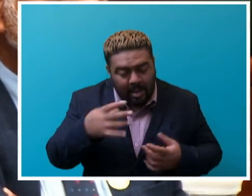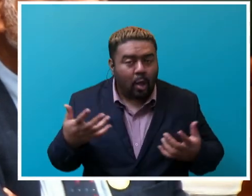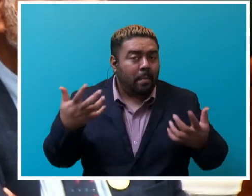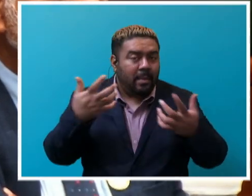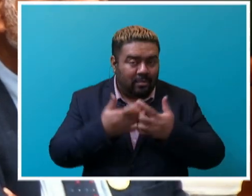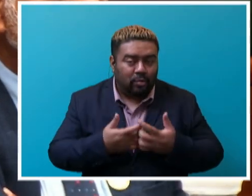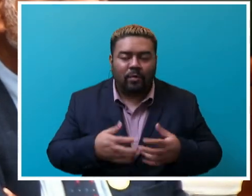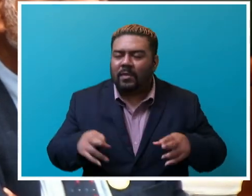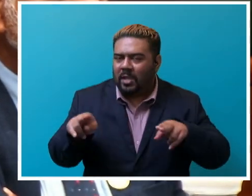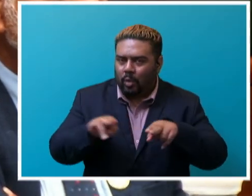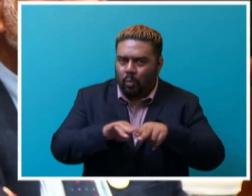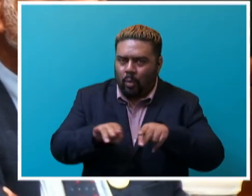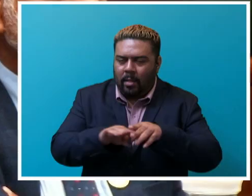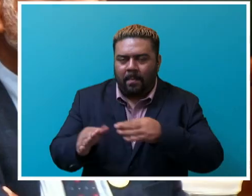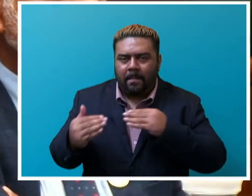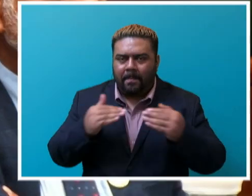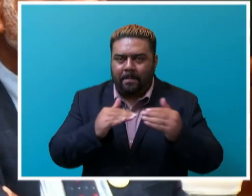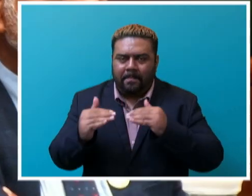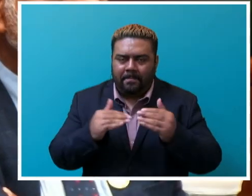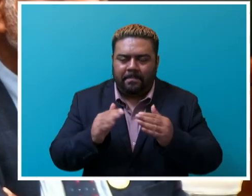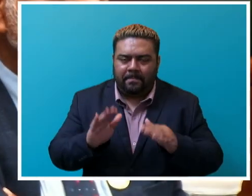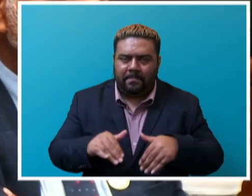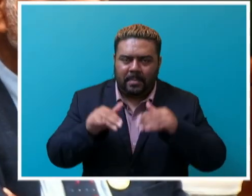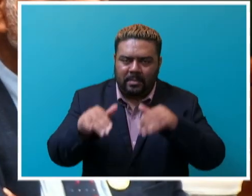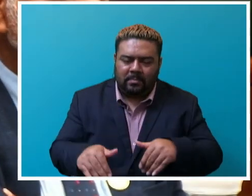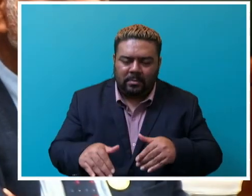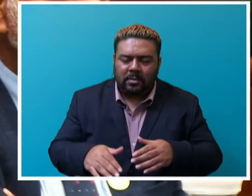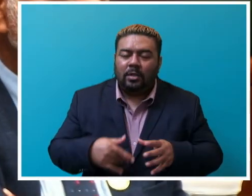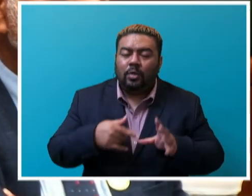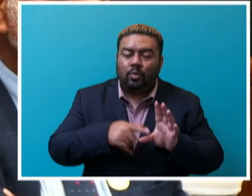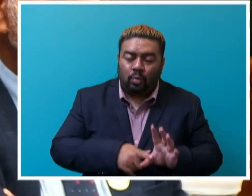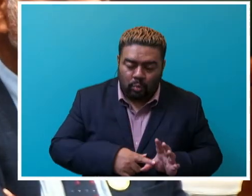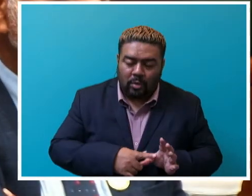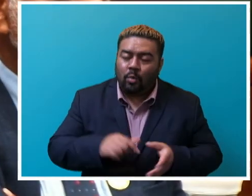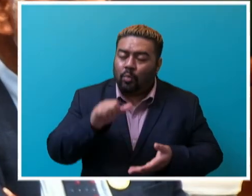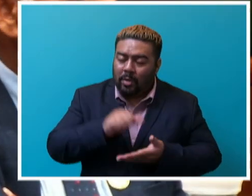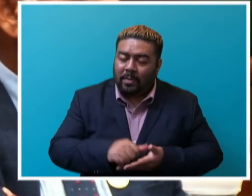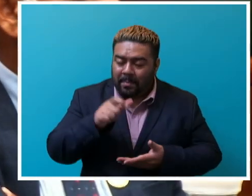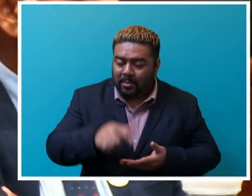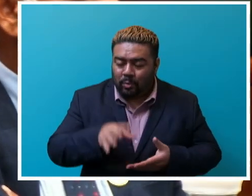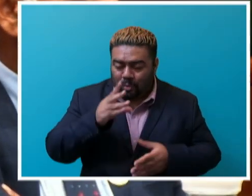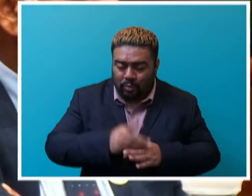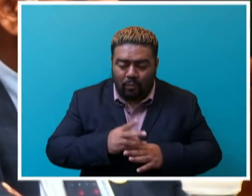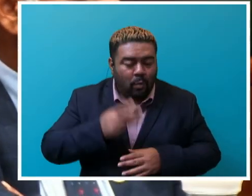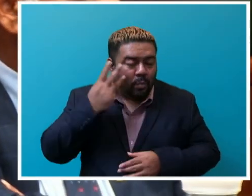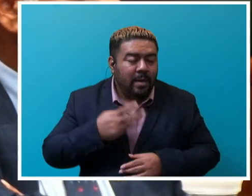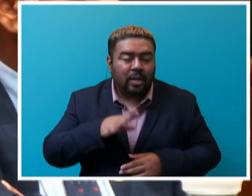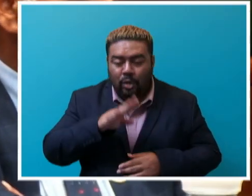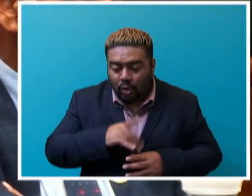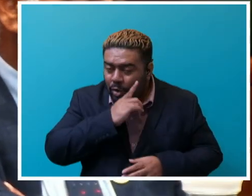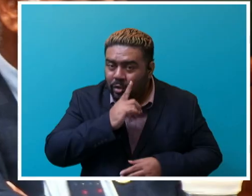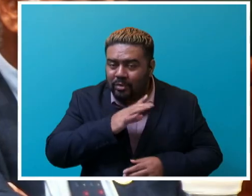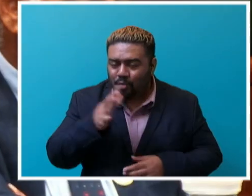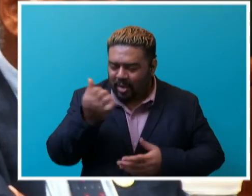equal participation. Seven, rights of women, children, youth, and older persons with disabilities, for women and girls with disabilities to enjoy